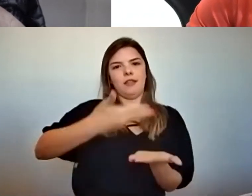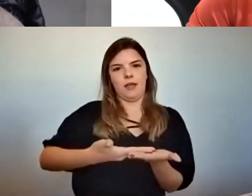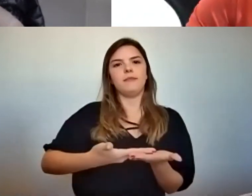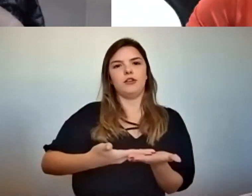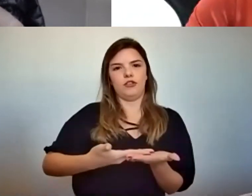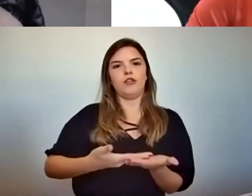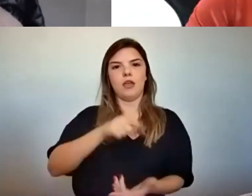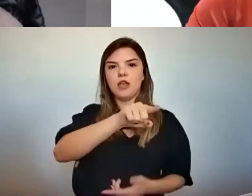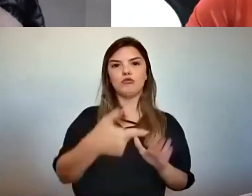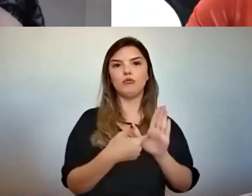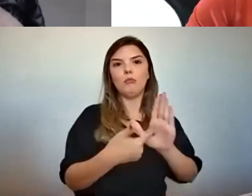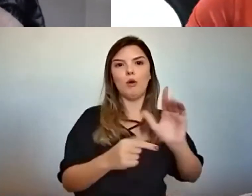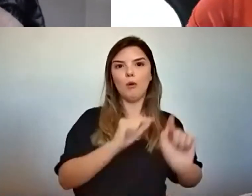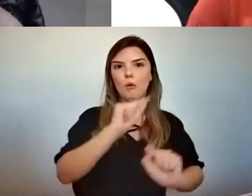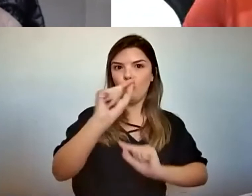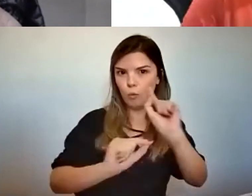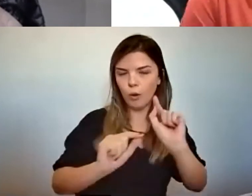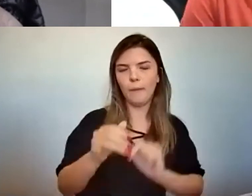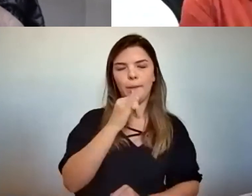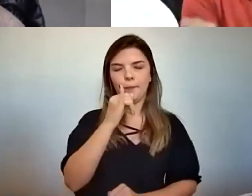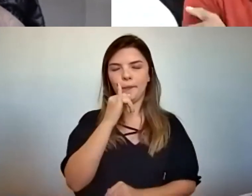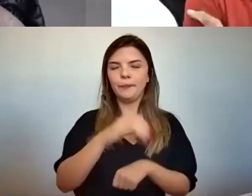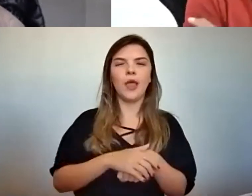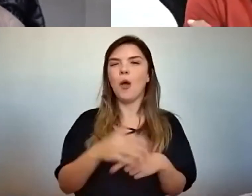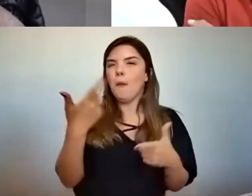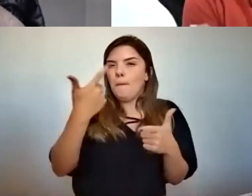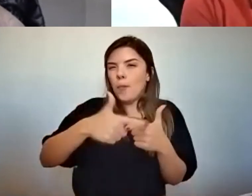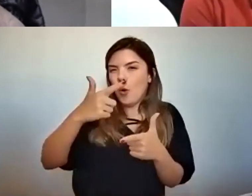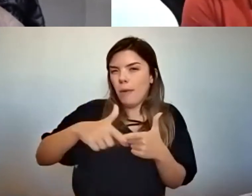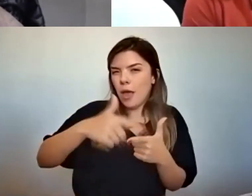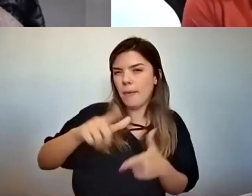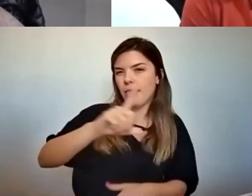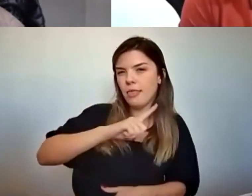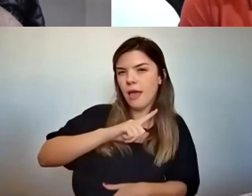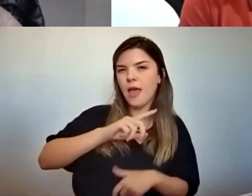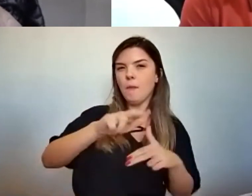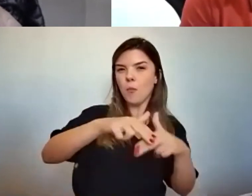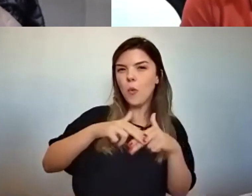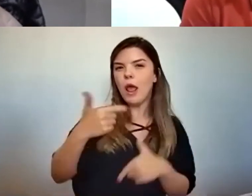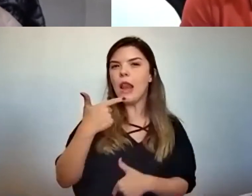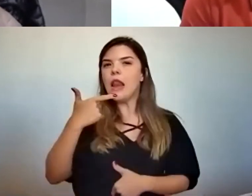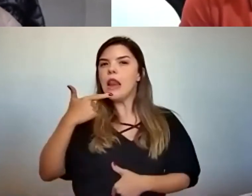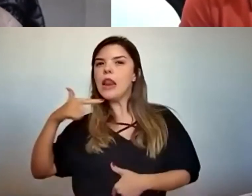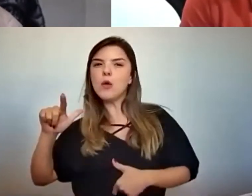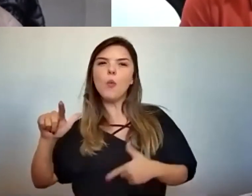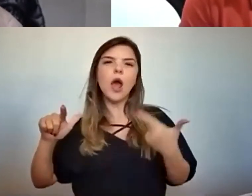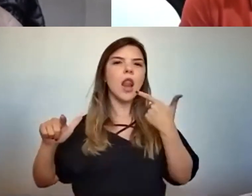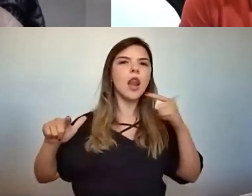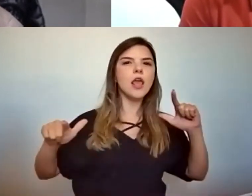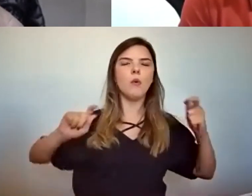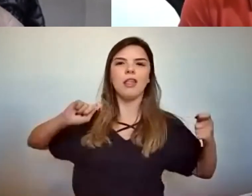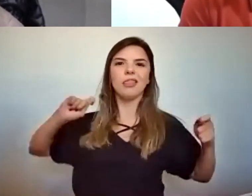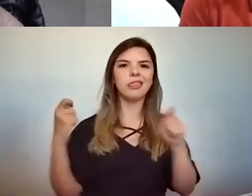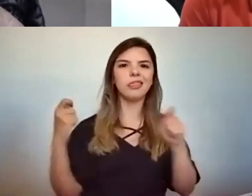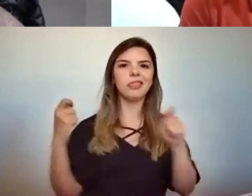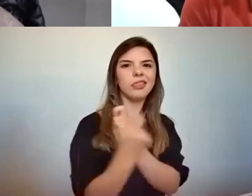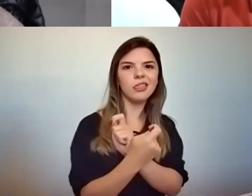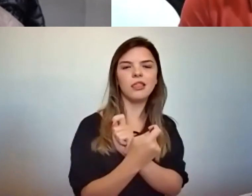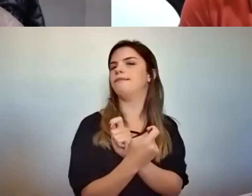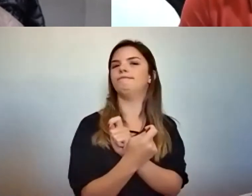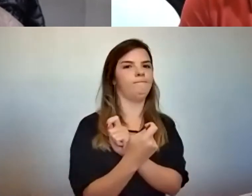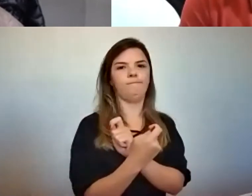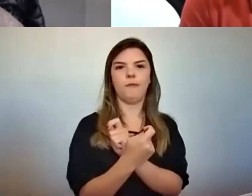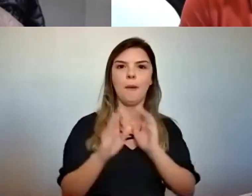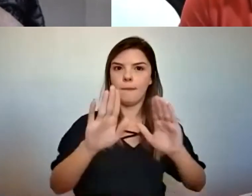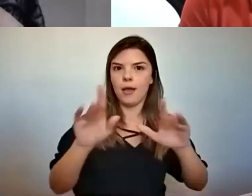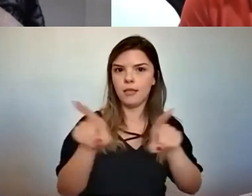that problems occur not just because of language switching, but